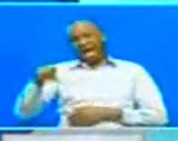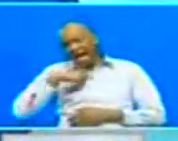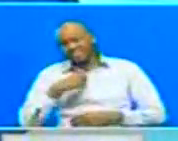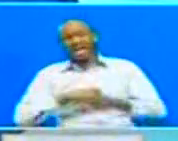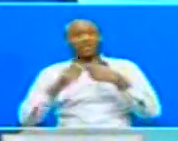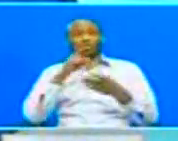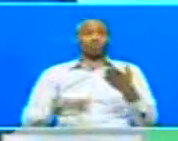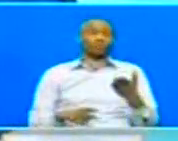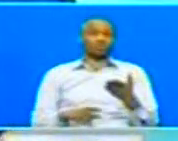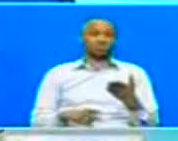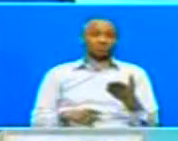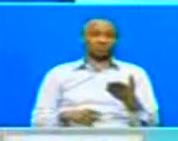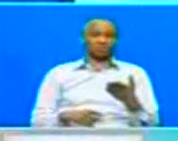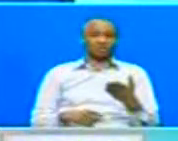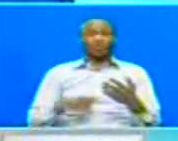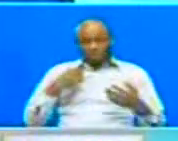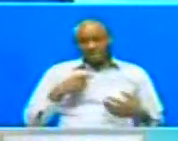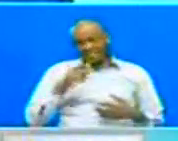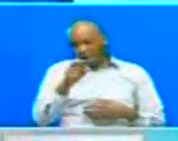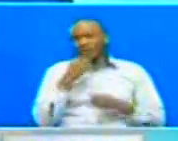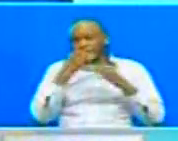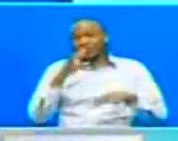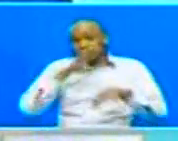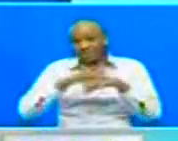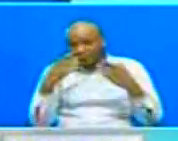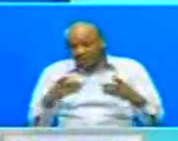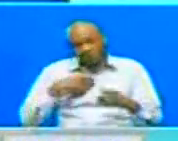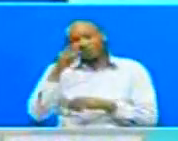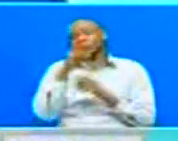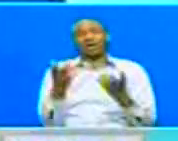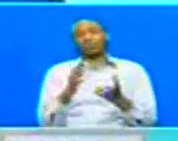in terms of optimally using the intelligence reports.